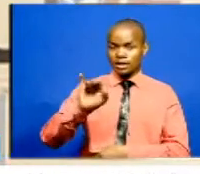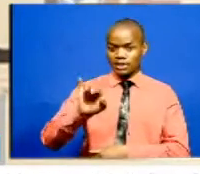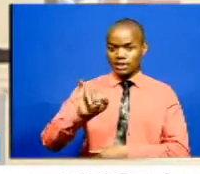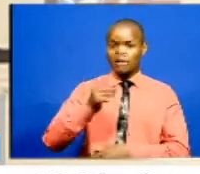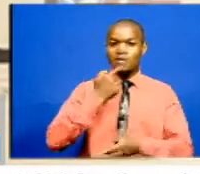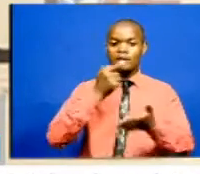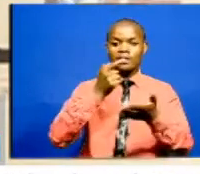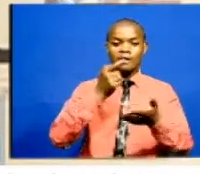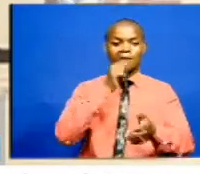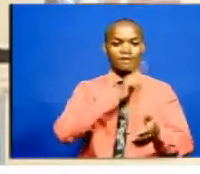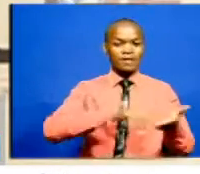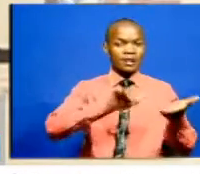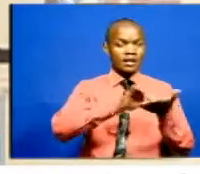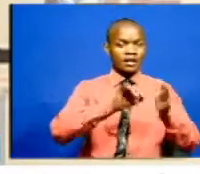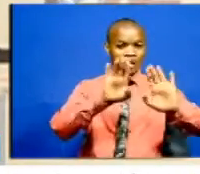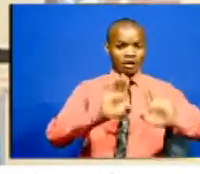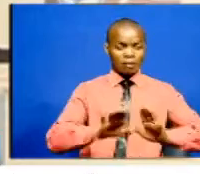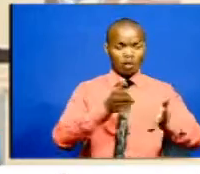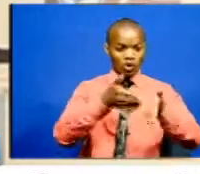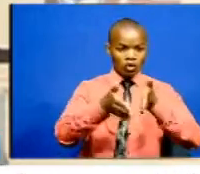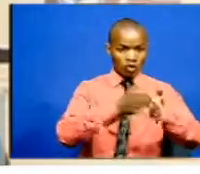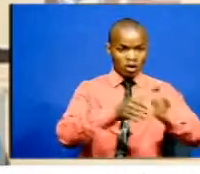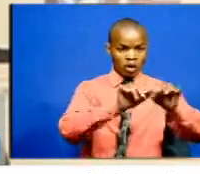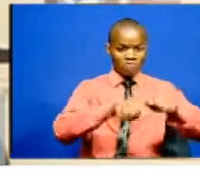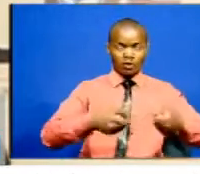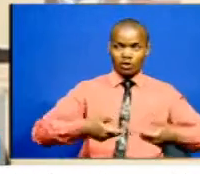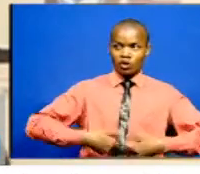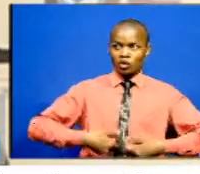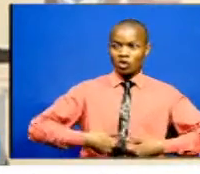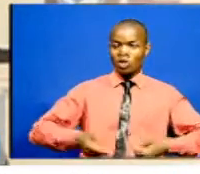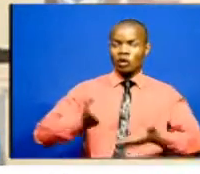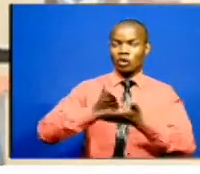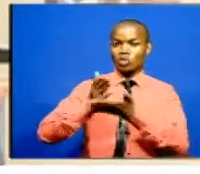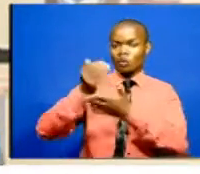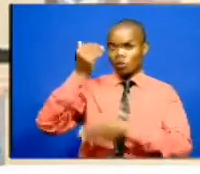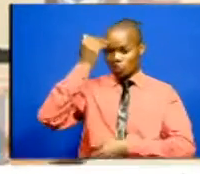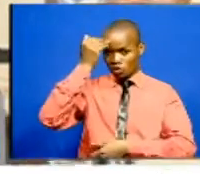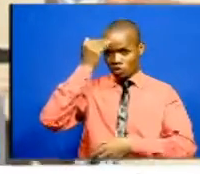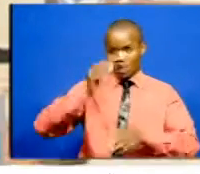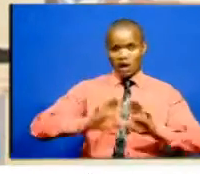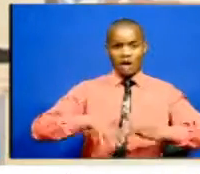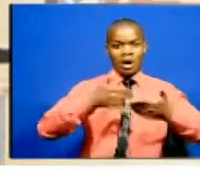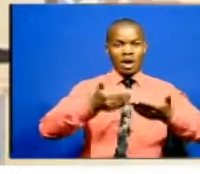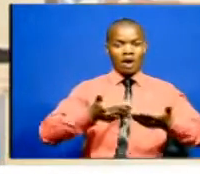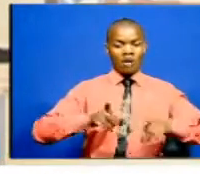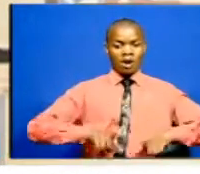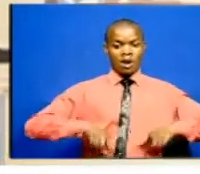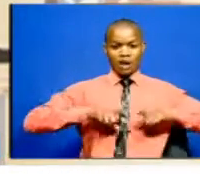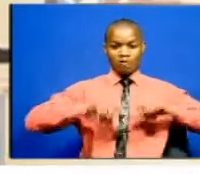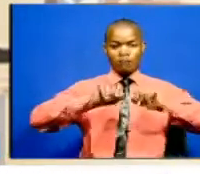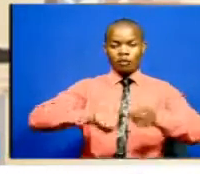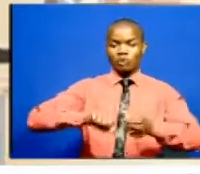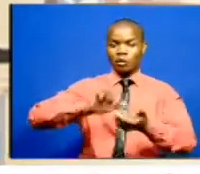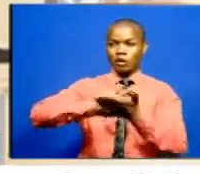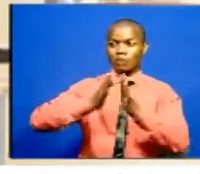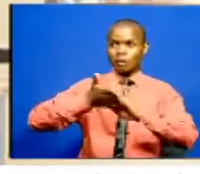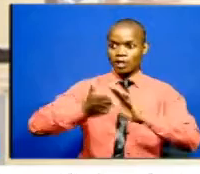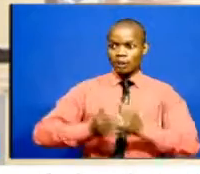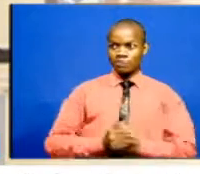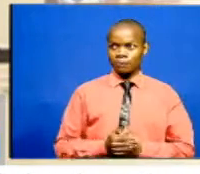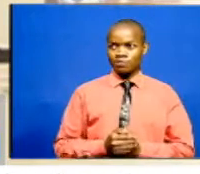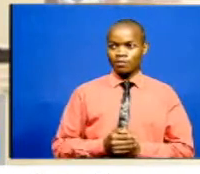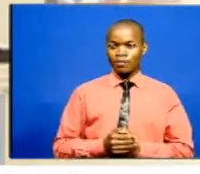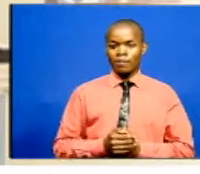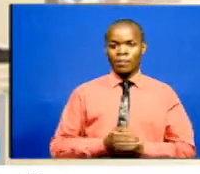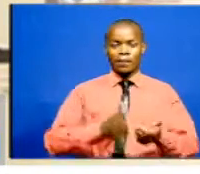young people to get more enlightened in how life should be. Because I want to say this, that even some